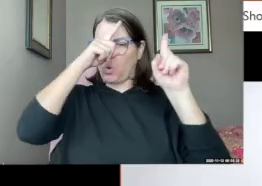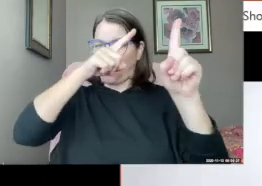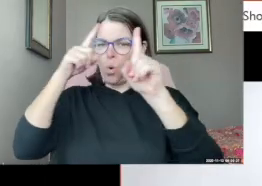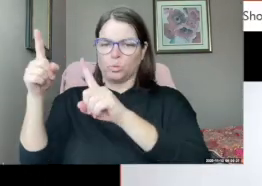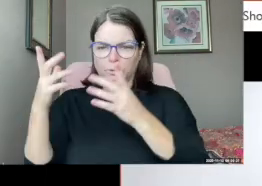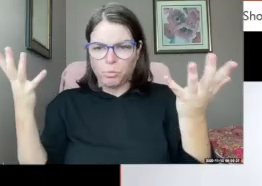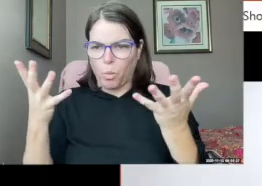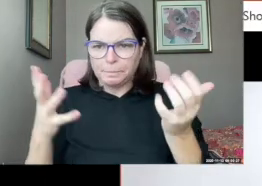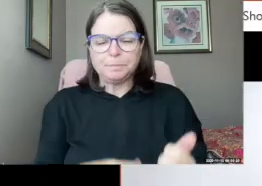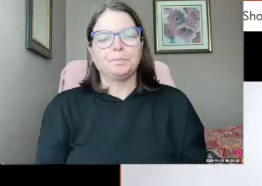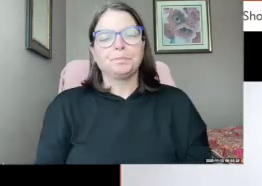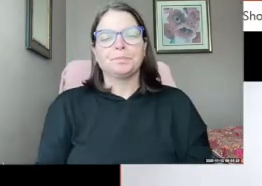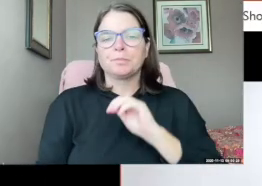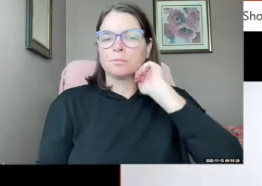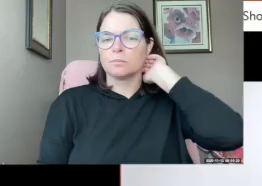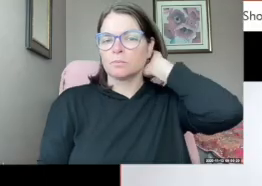slide, please.